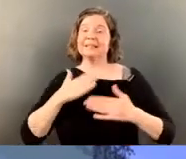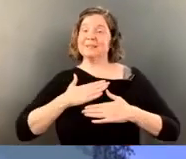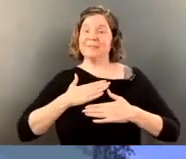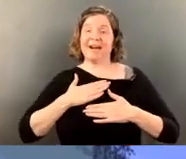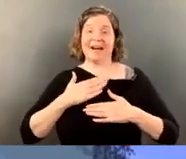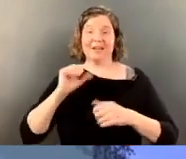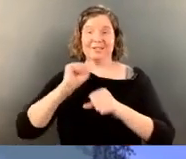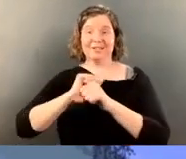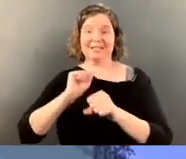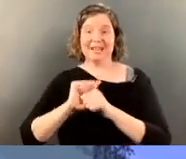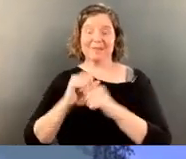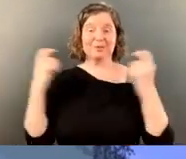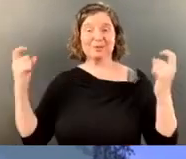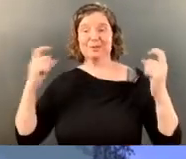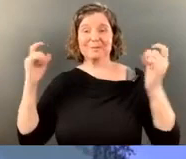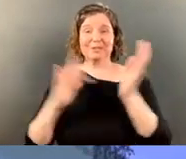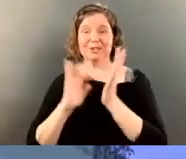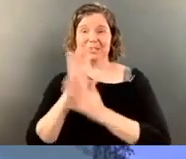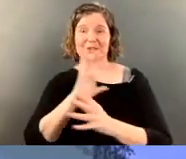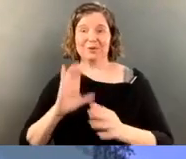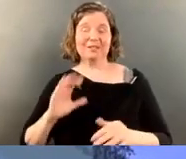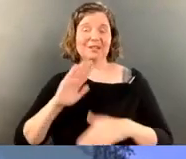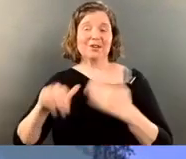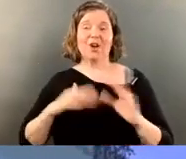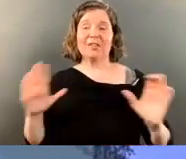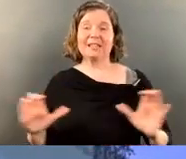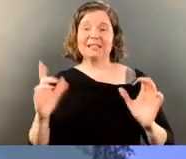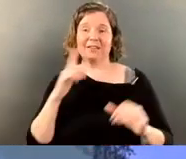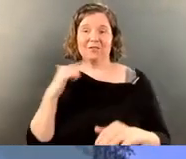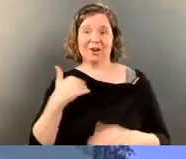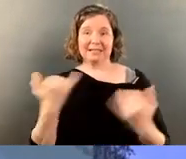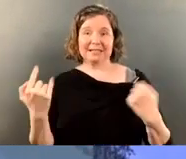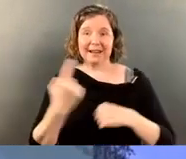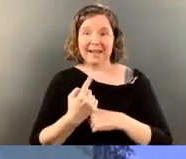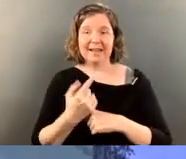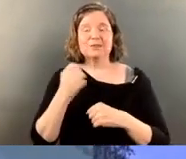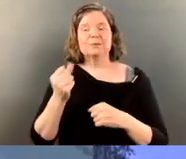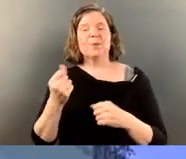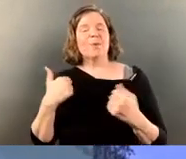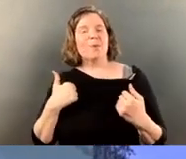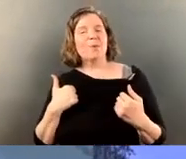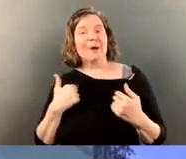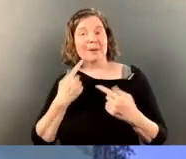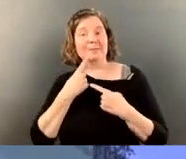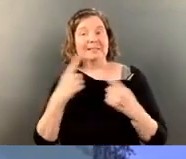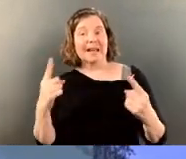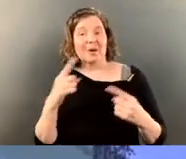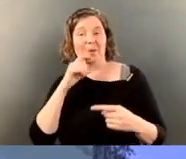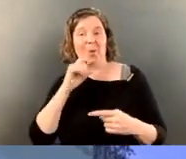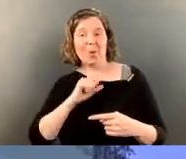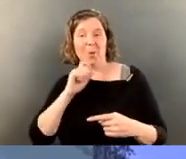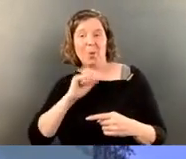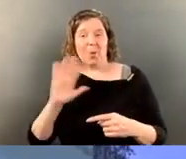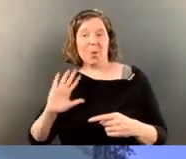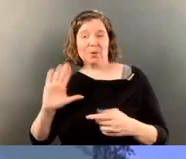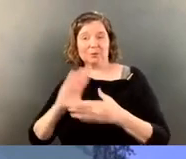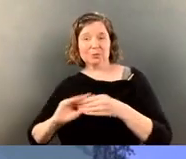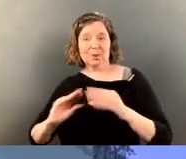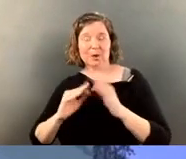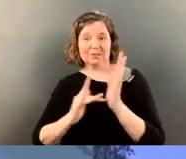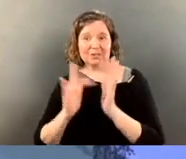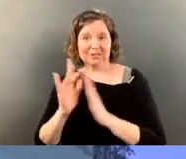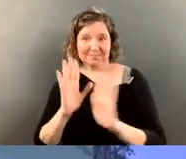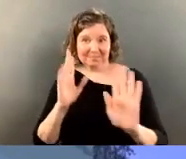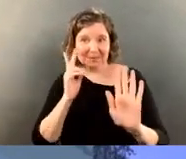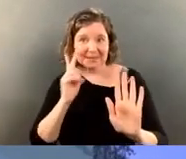my job to celebrate Jesus Christ and all he did for us today. And so I'm going to tell you the old story, the story of Jesus.